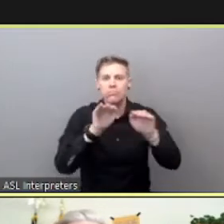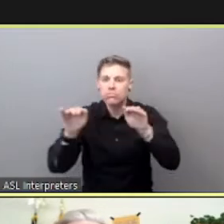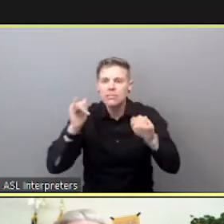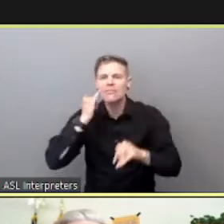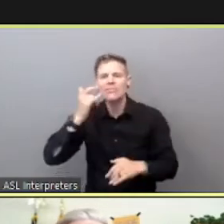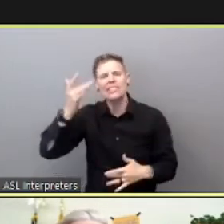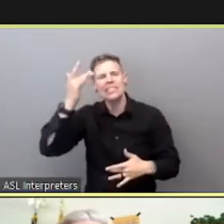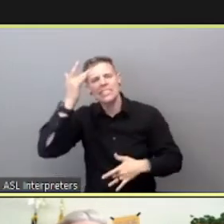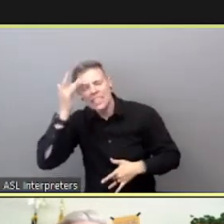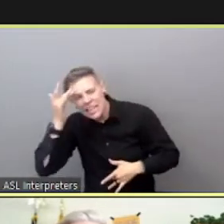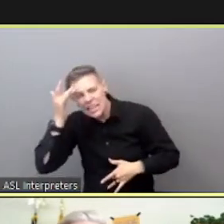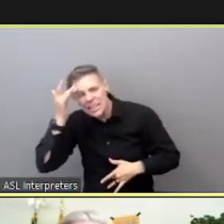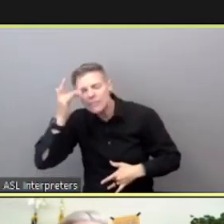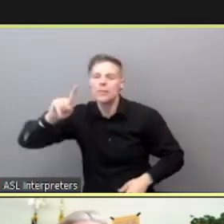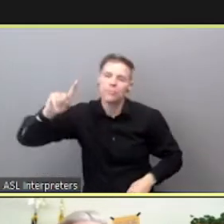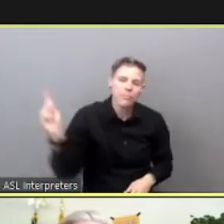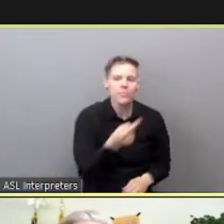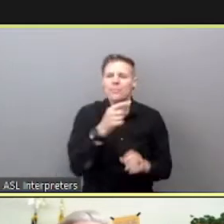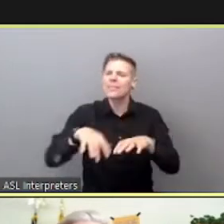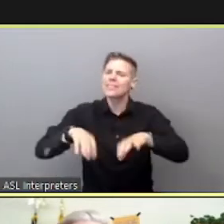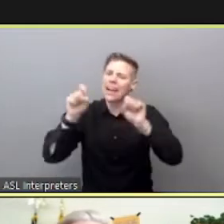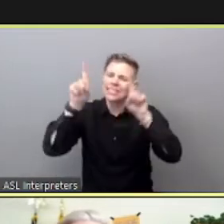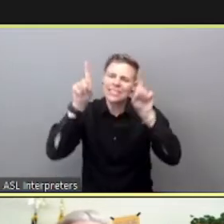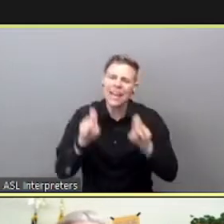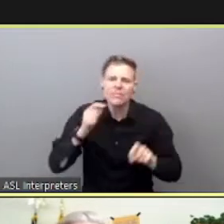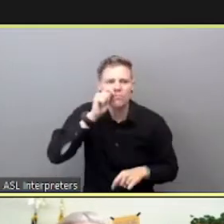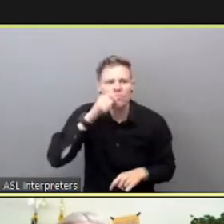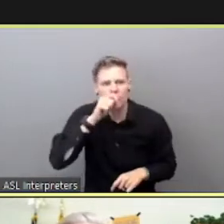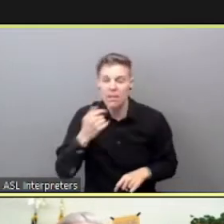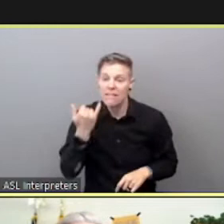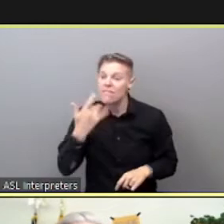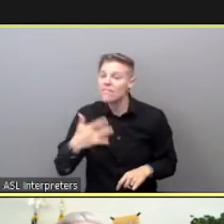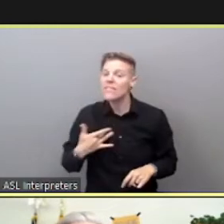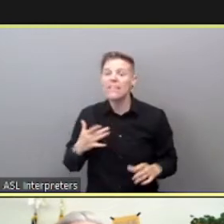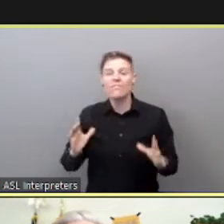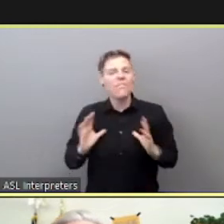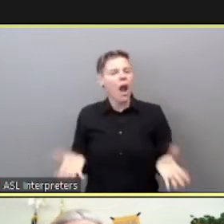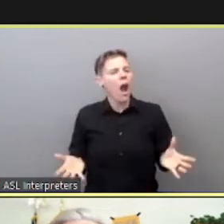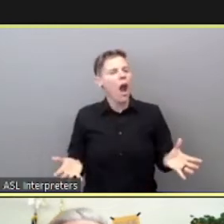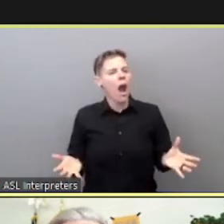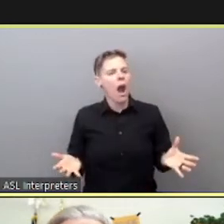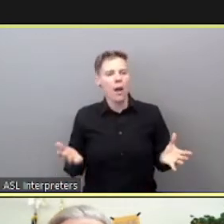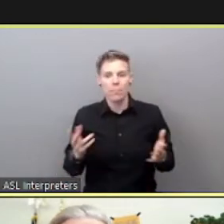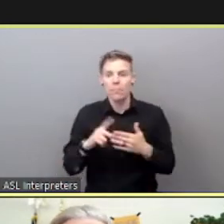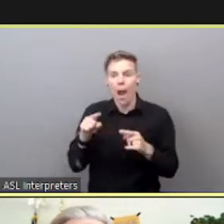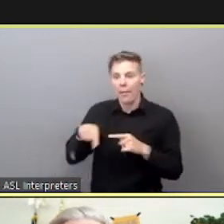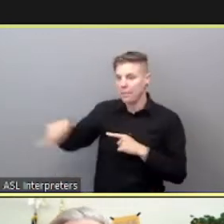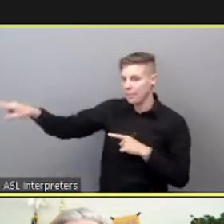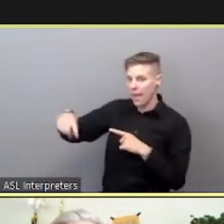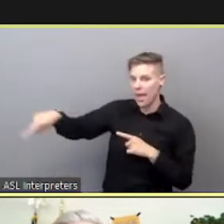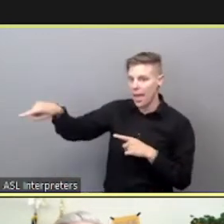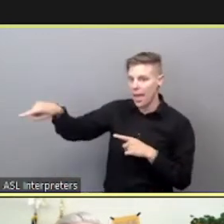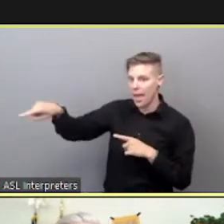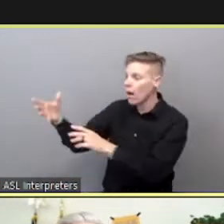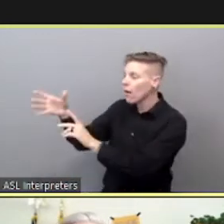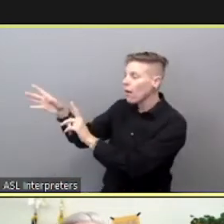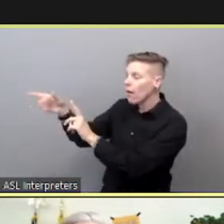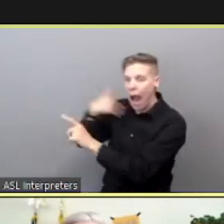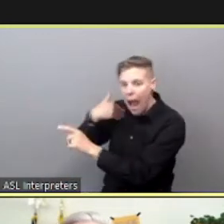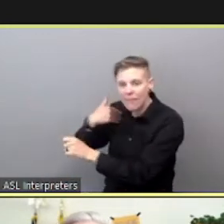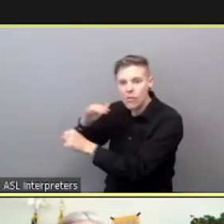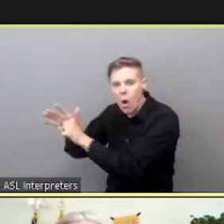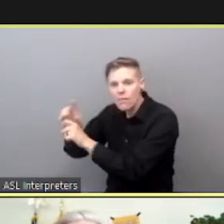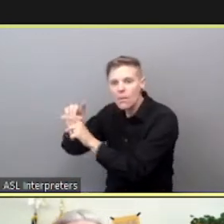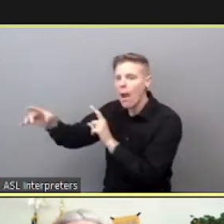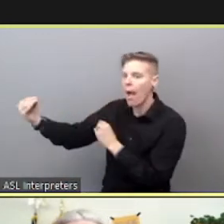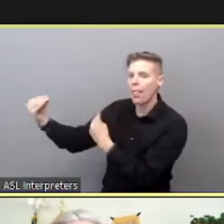you were in close contact with someone who turned positive, or you work in a high-risk situation,